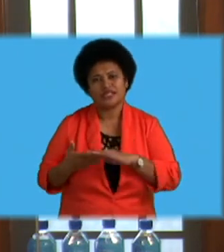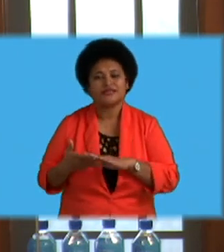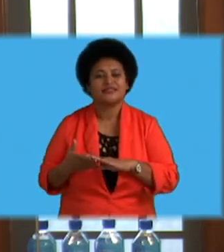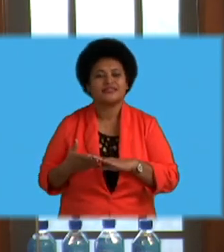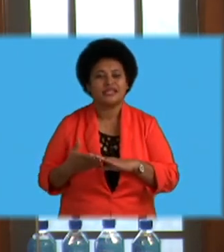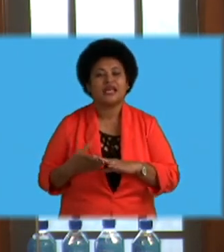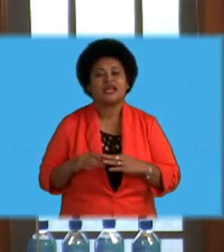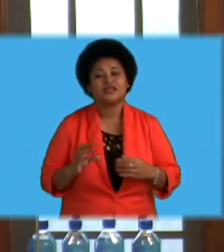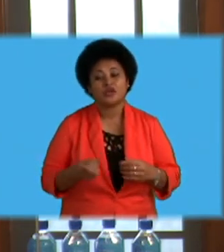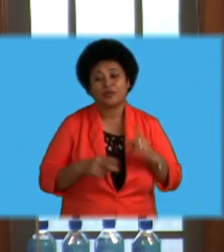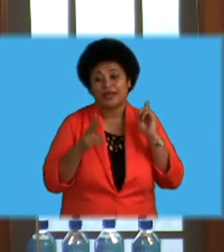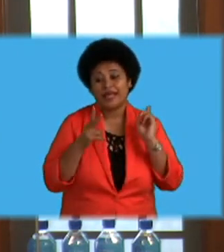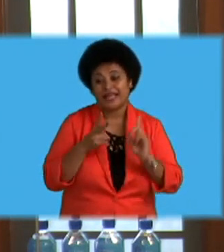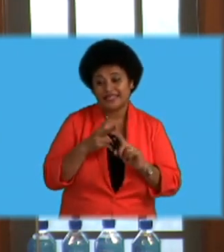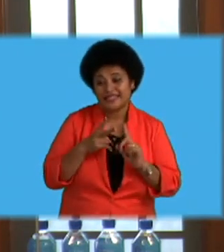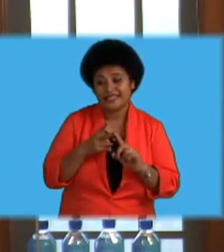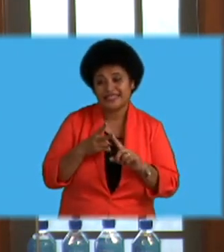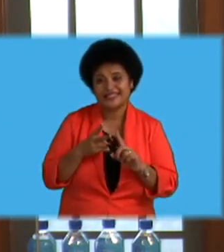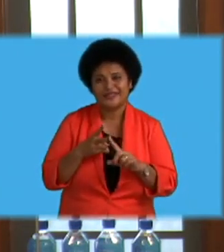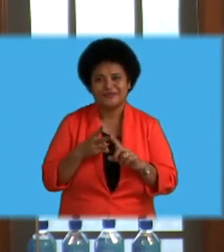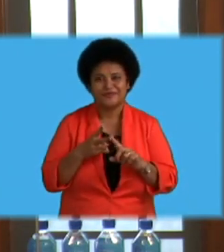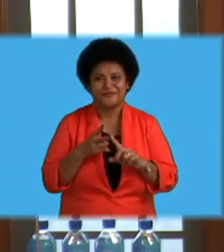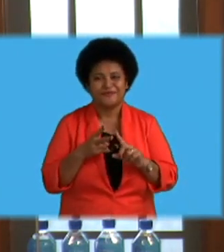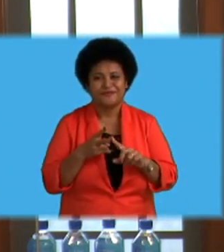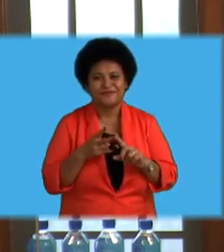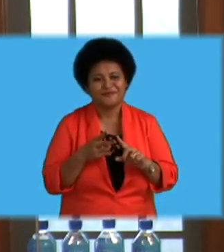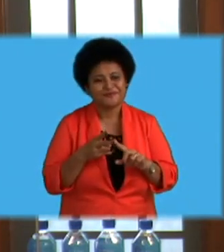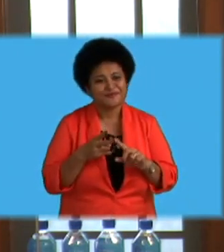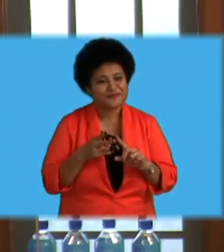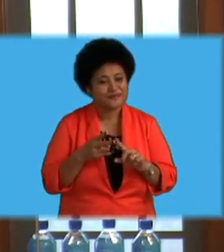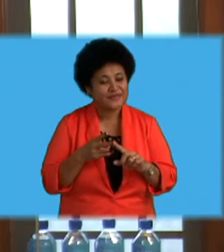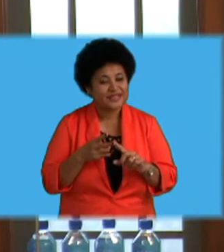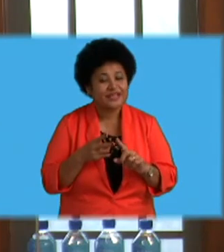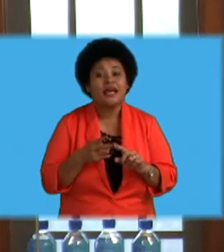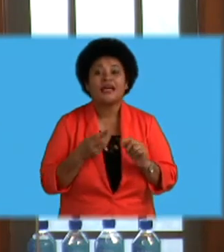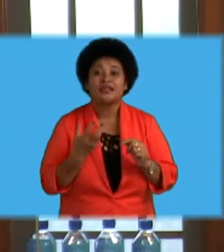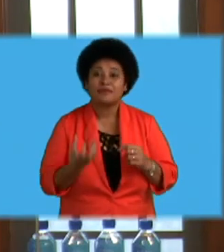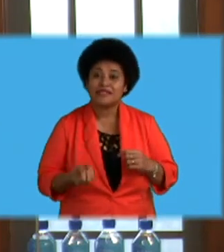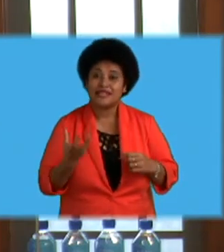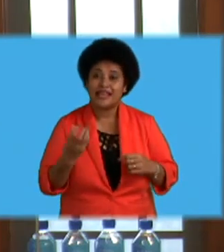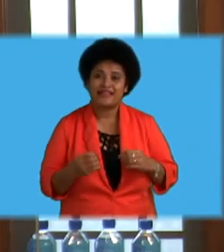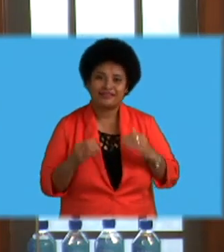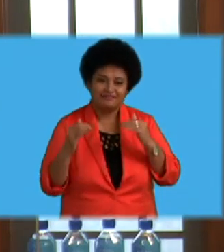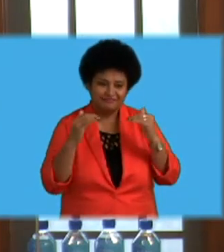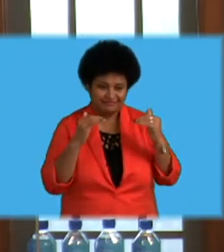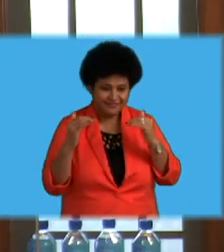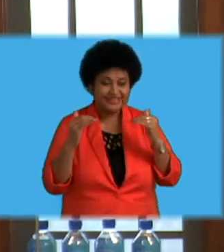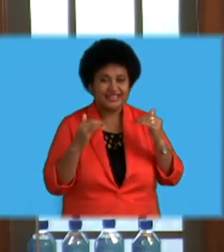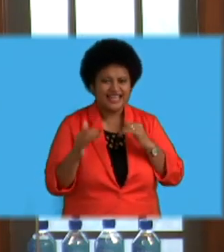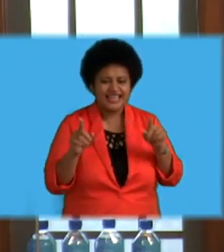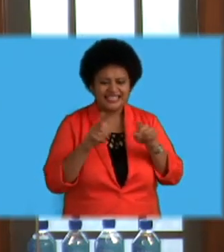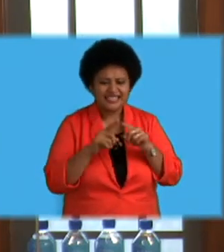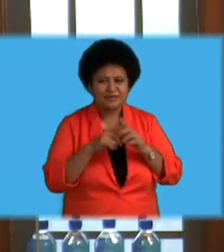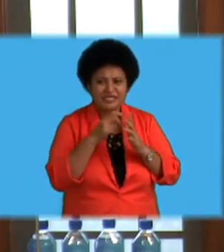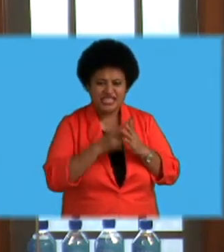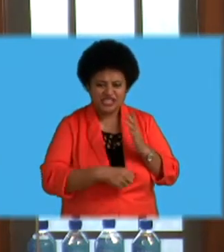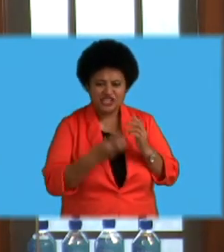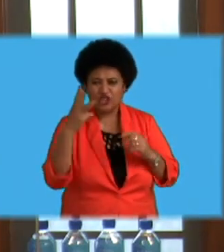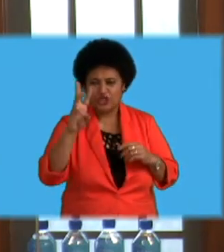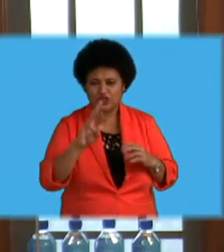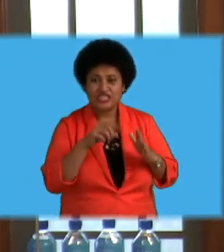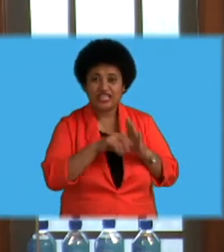Honorable Deputy Speaker, the fair share, as mentioned in Section 80 of the